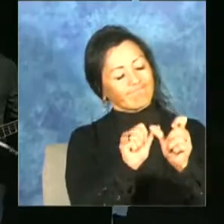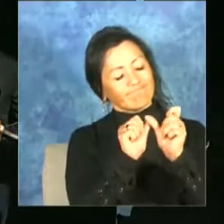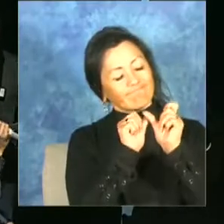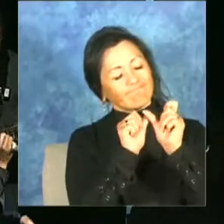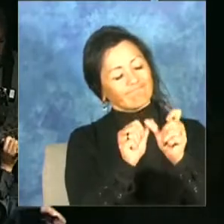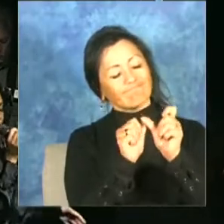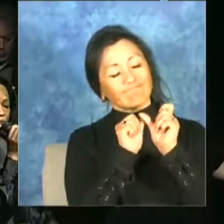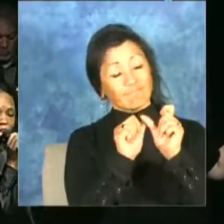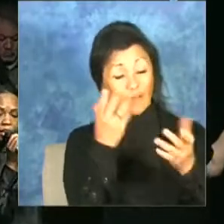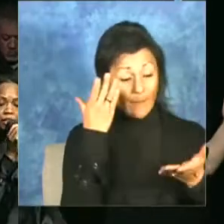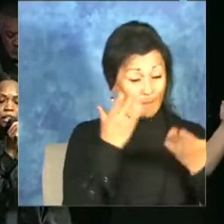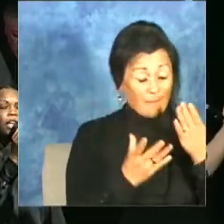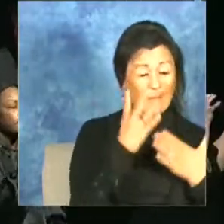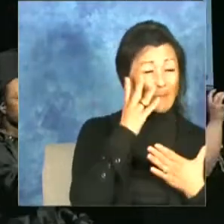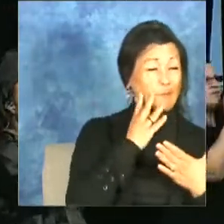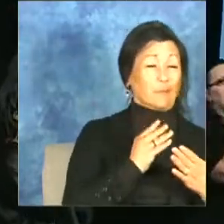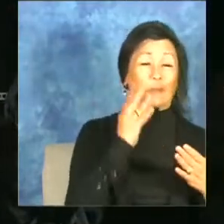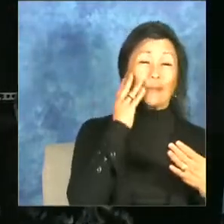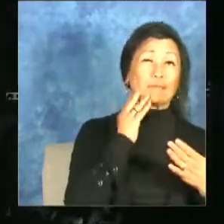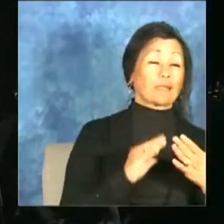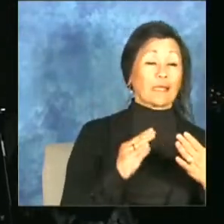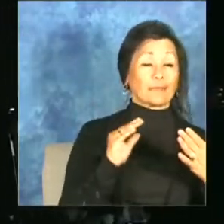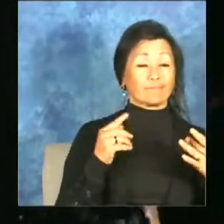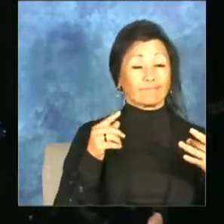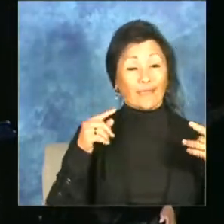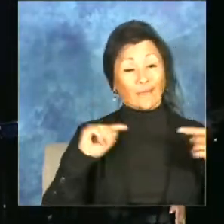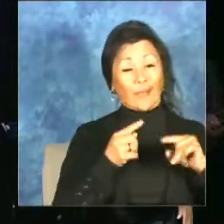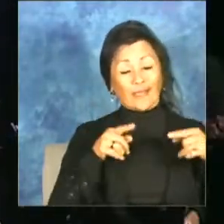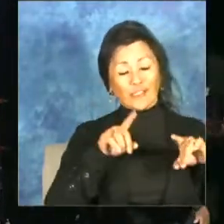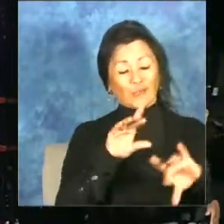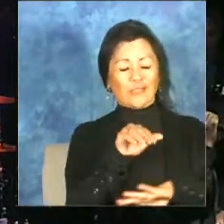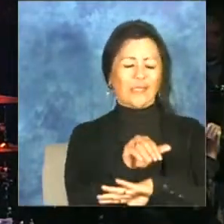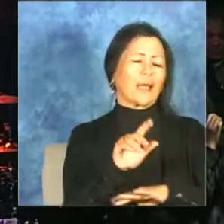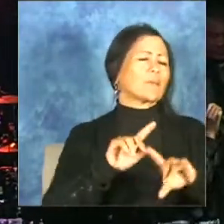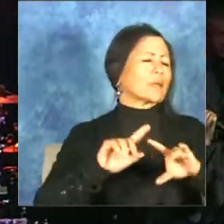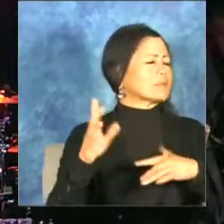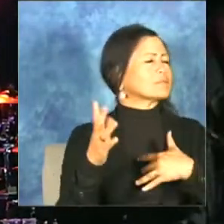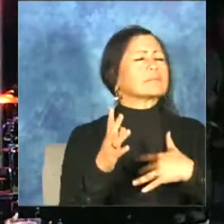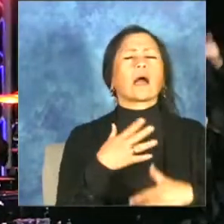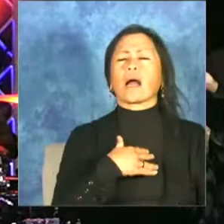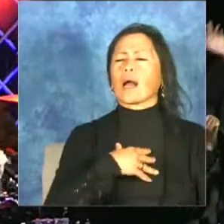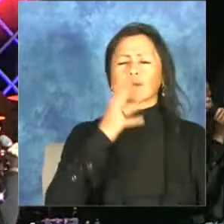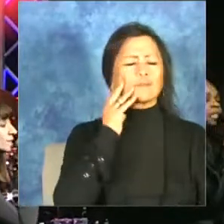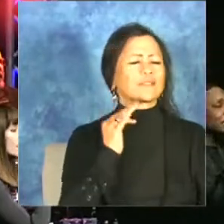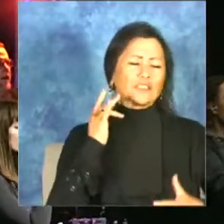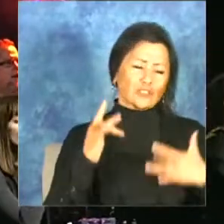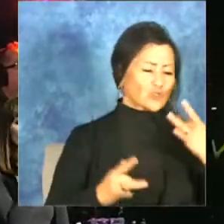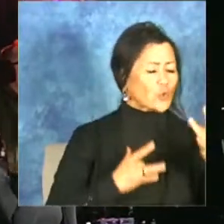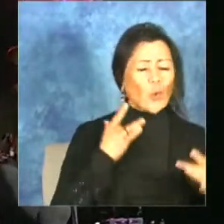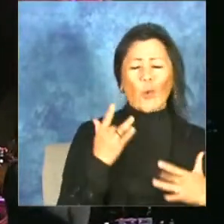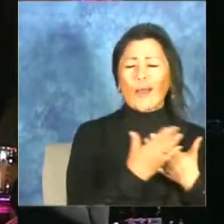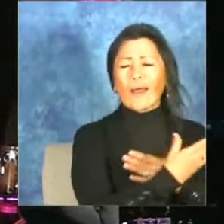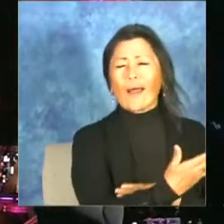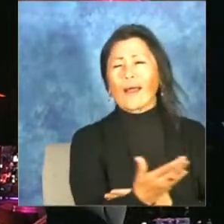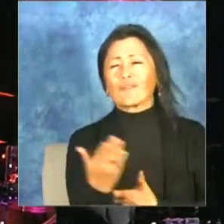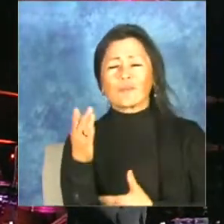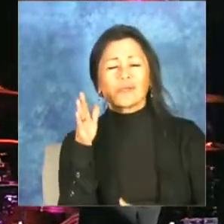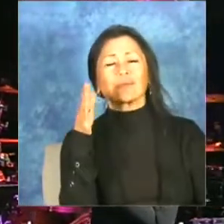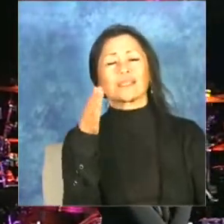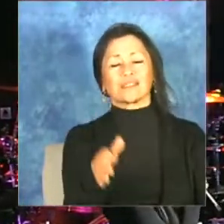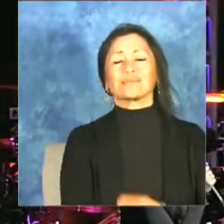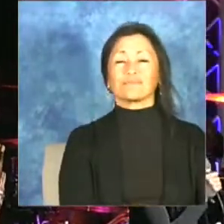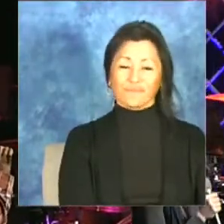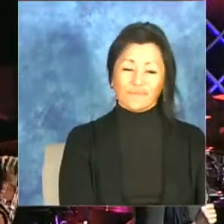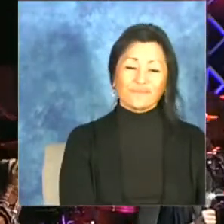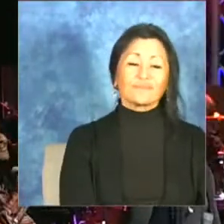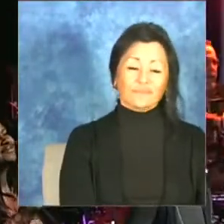never changes. There may be pain in the night, joy comes in the